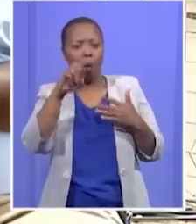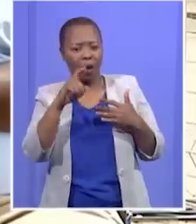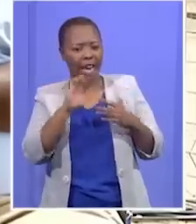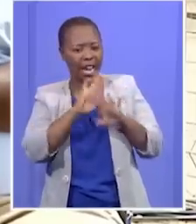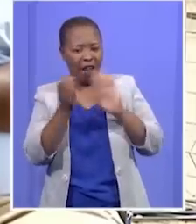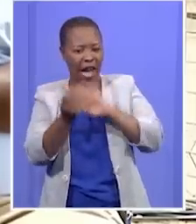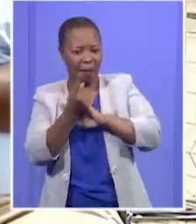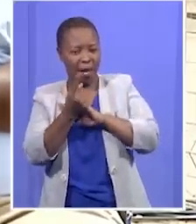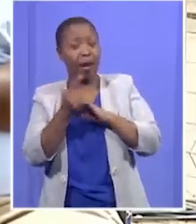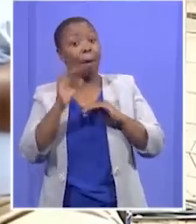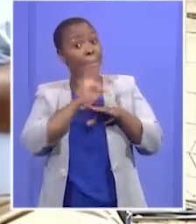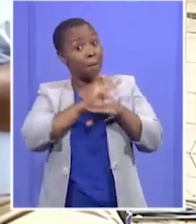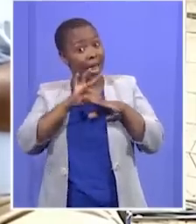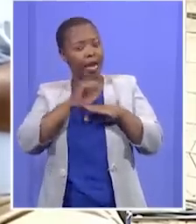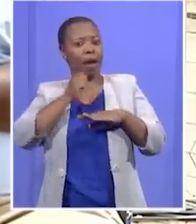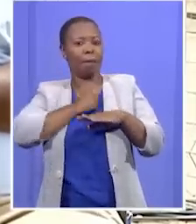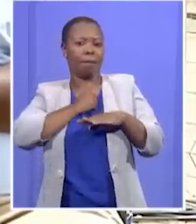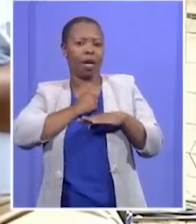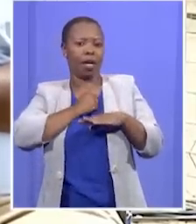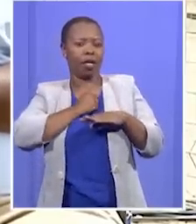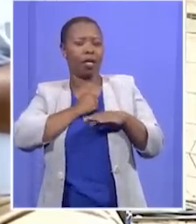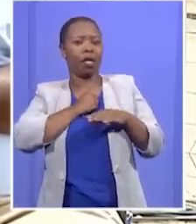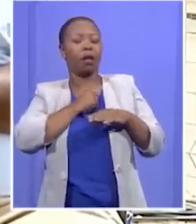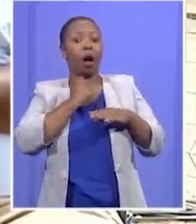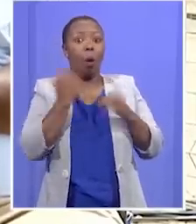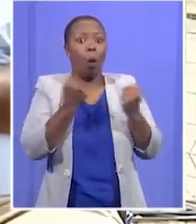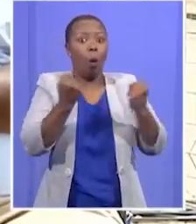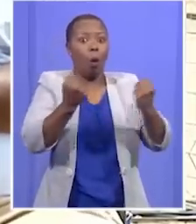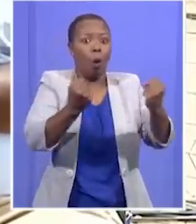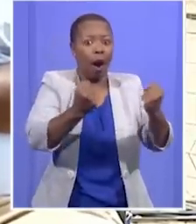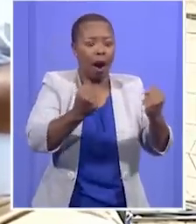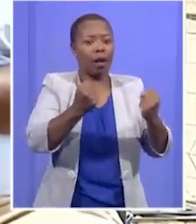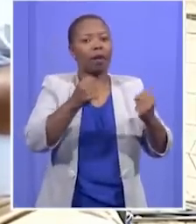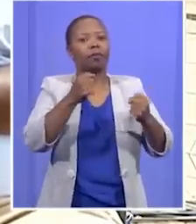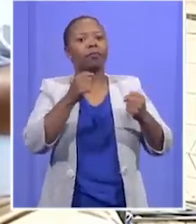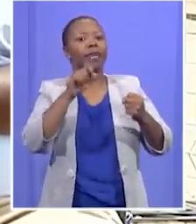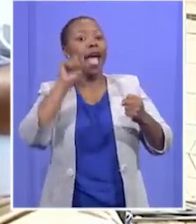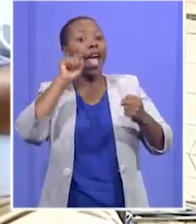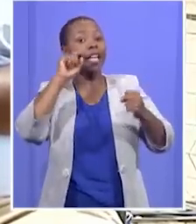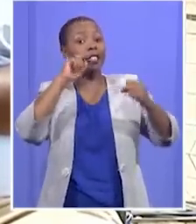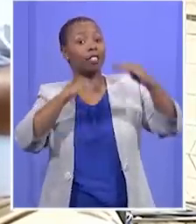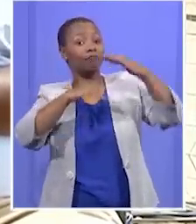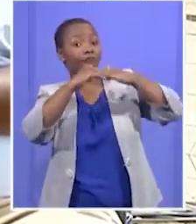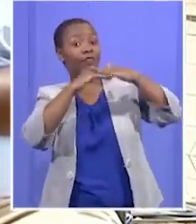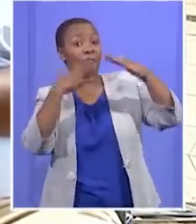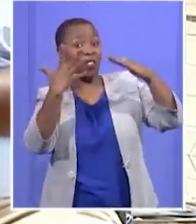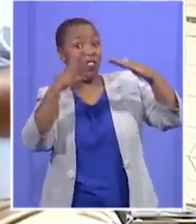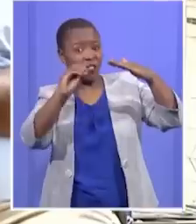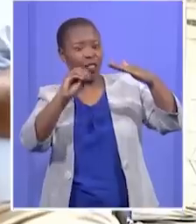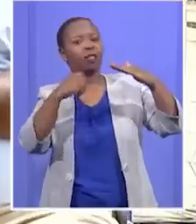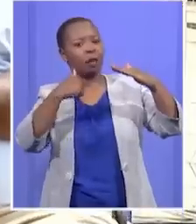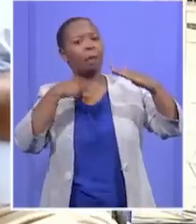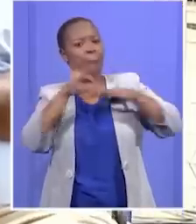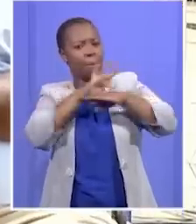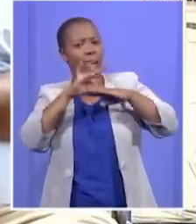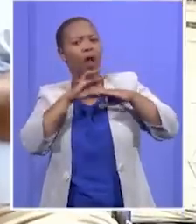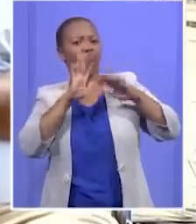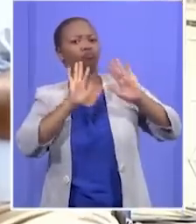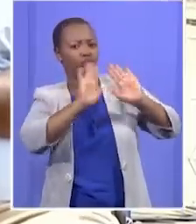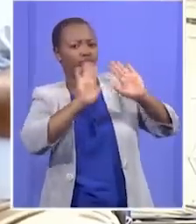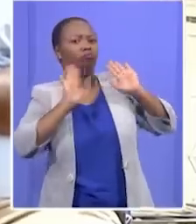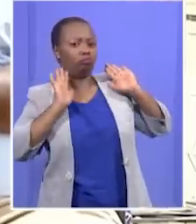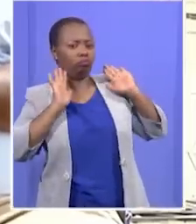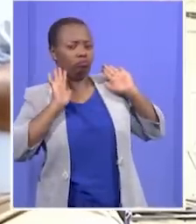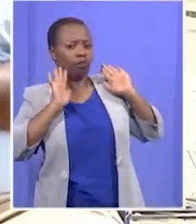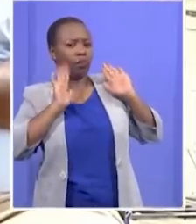to retire from active politics and government when I reached 50. Oh, wow. Yes, because I get